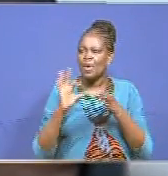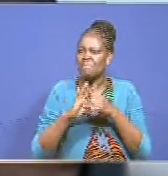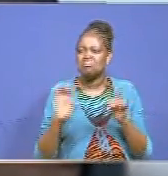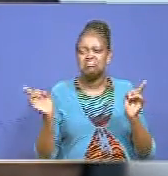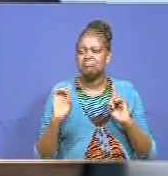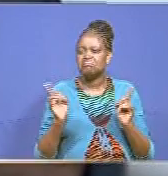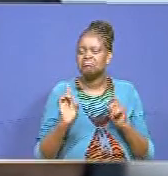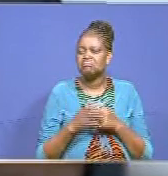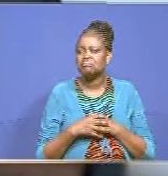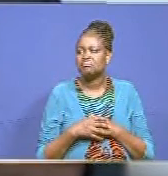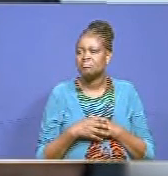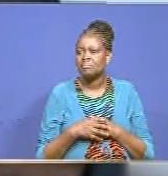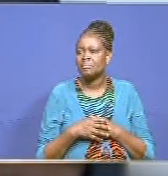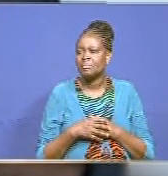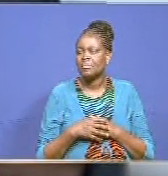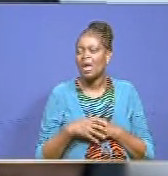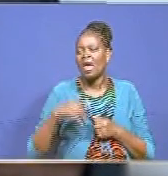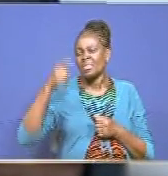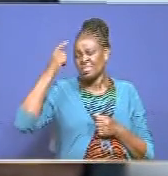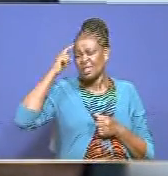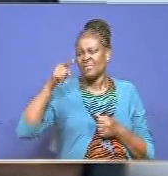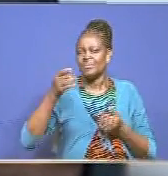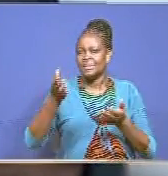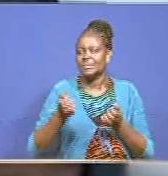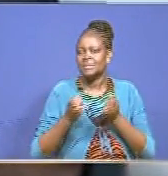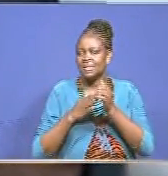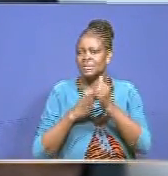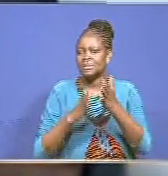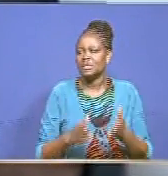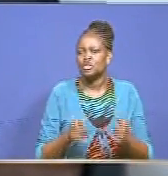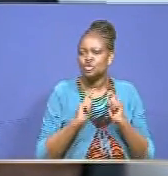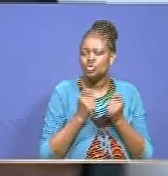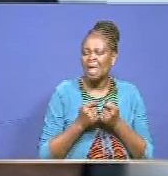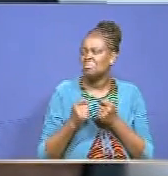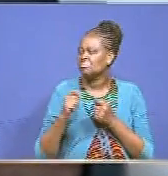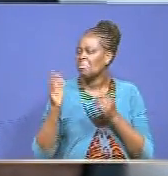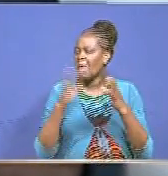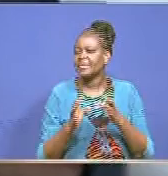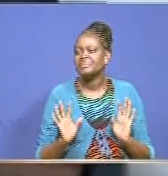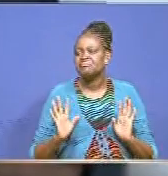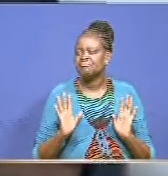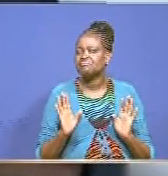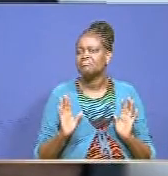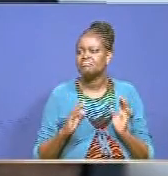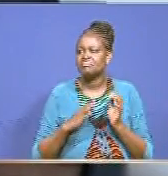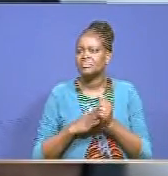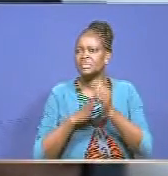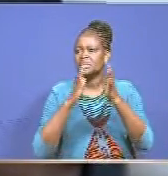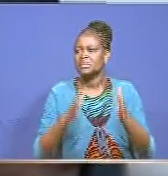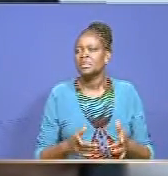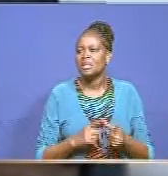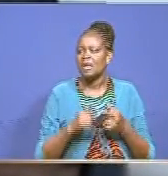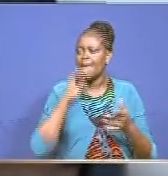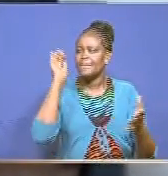that. I think they need a leader. It's not about tribal, it's not about party, but it's about a leader. And I believe